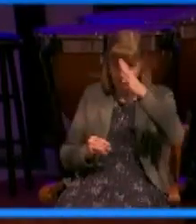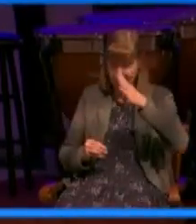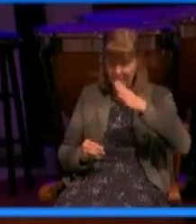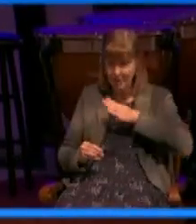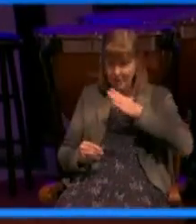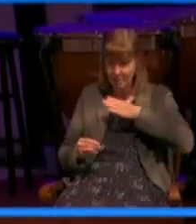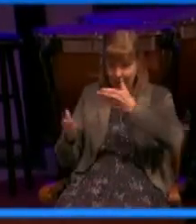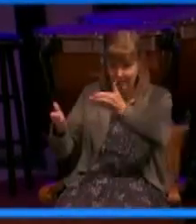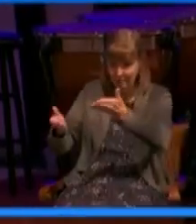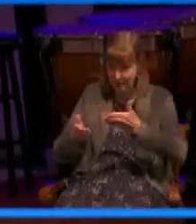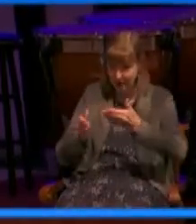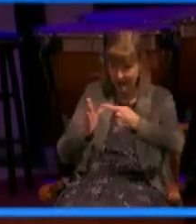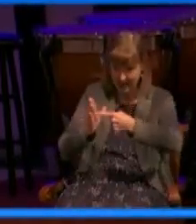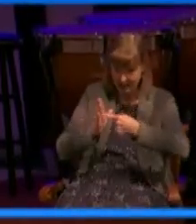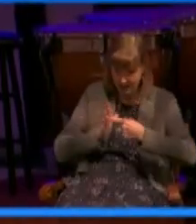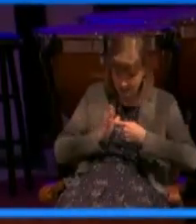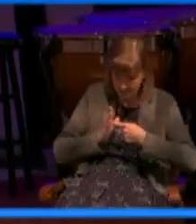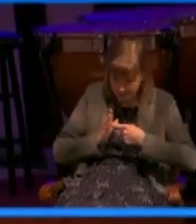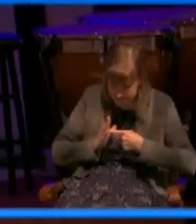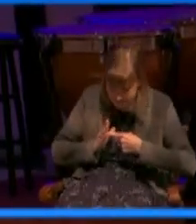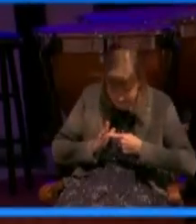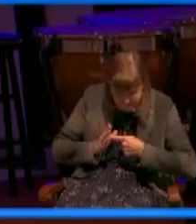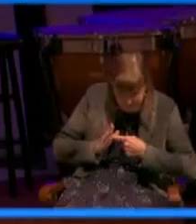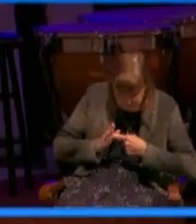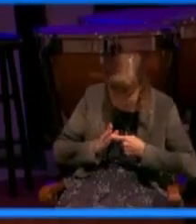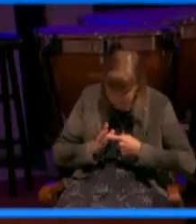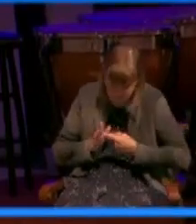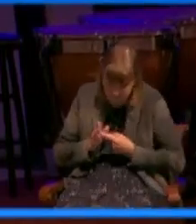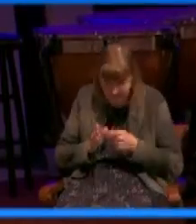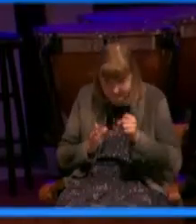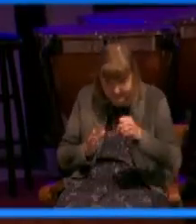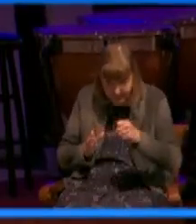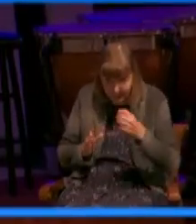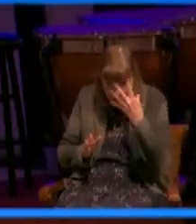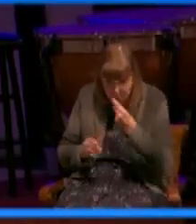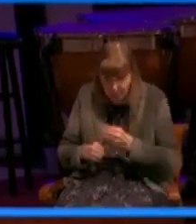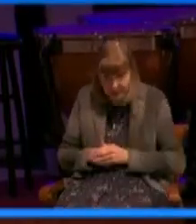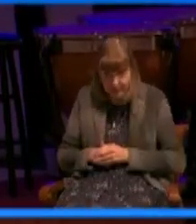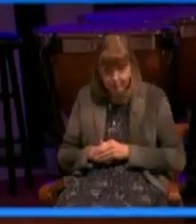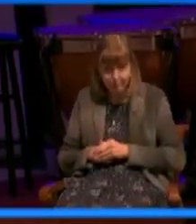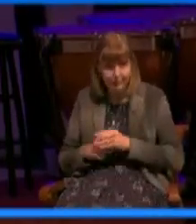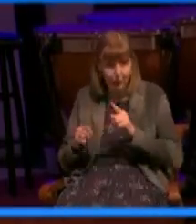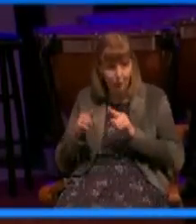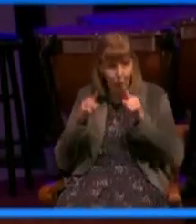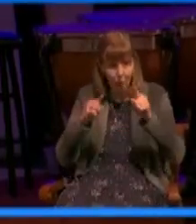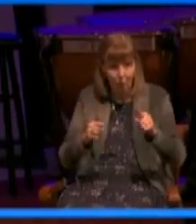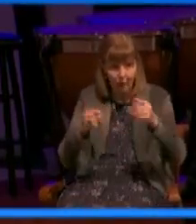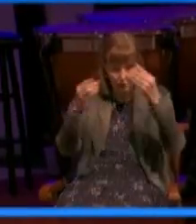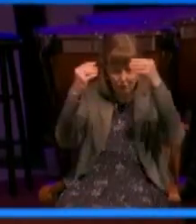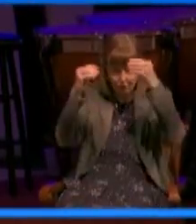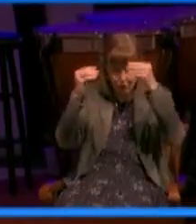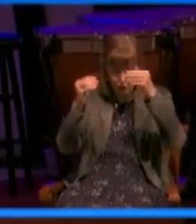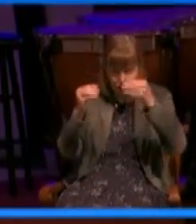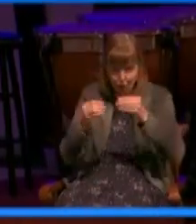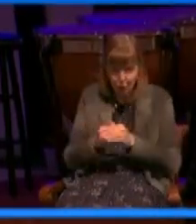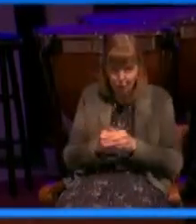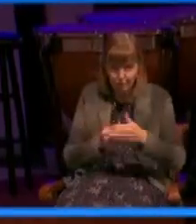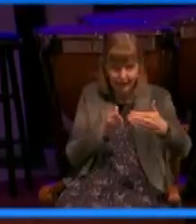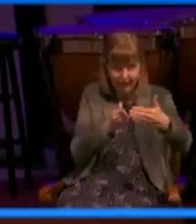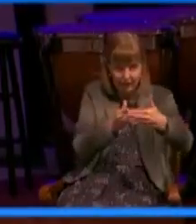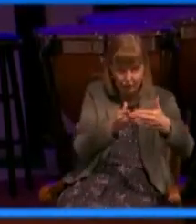yeah, it's pretty. And then I went down to a store around the corner and I found another one that looked just like it and it was $100 cheaper.